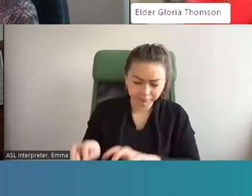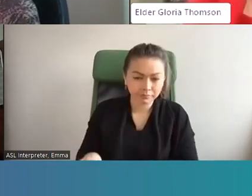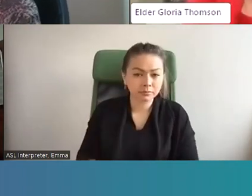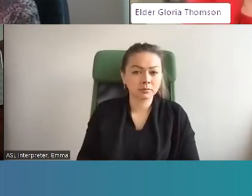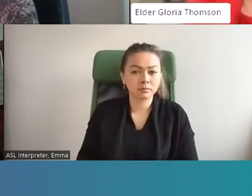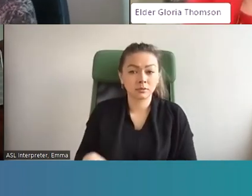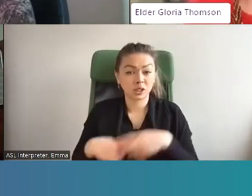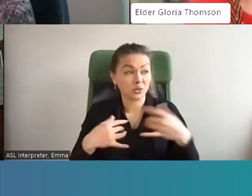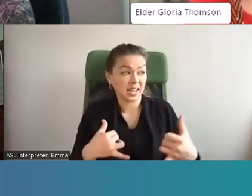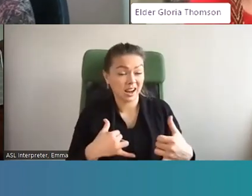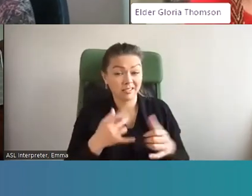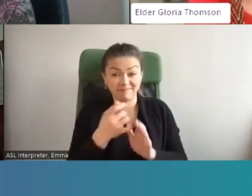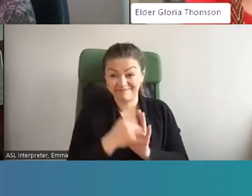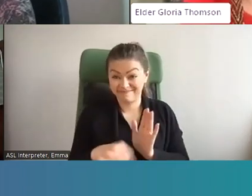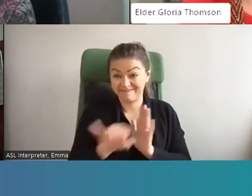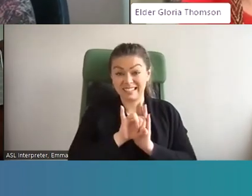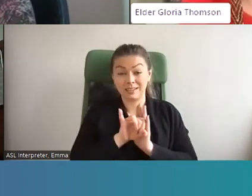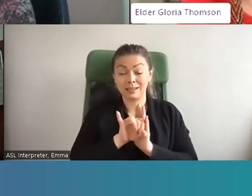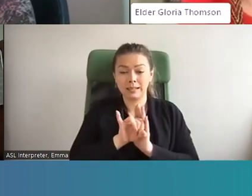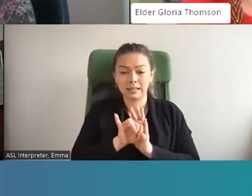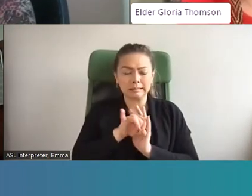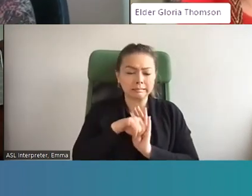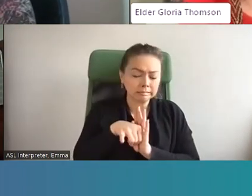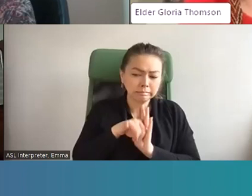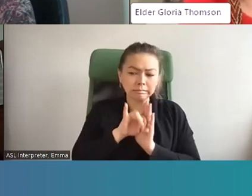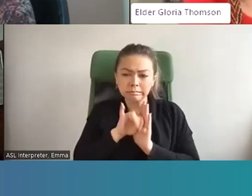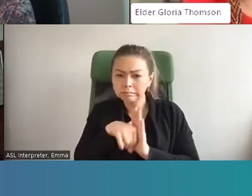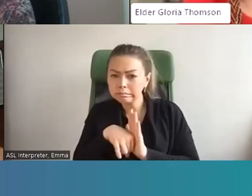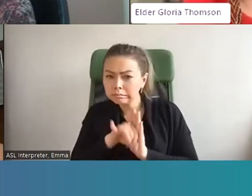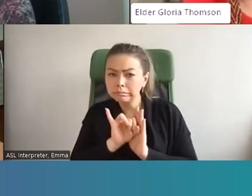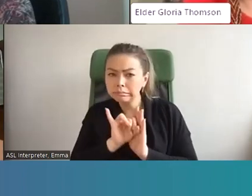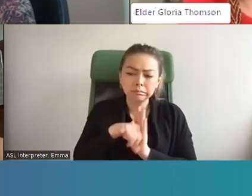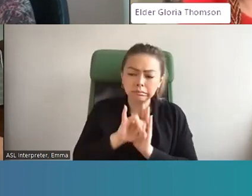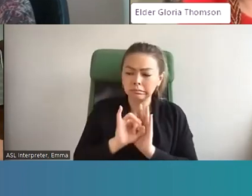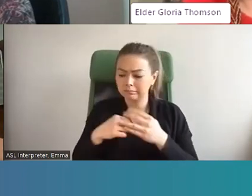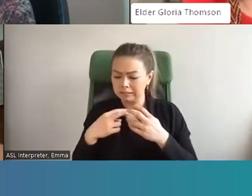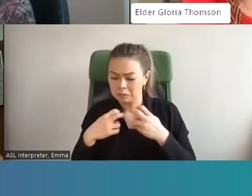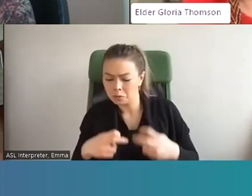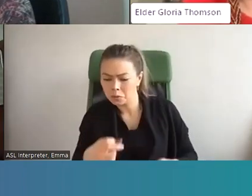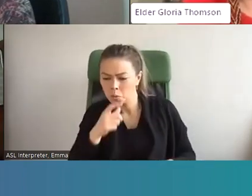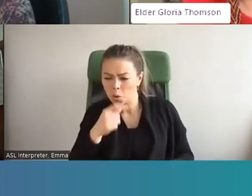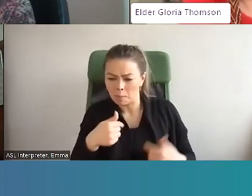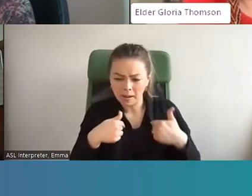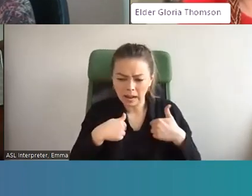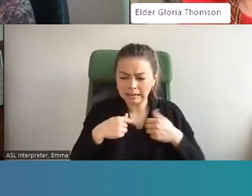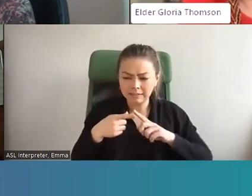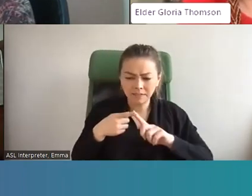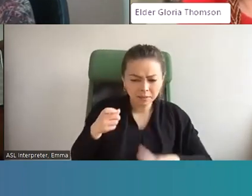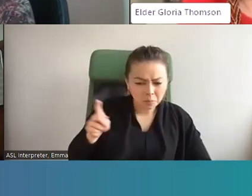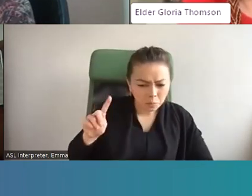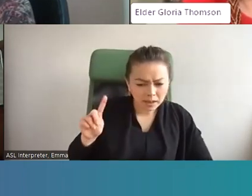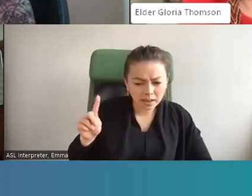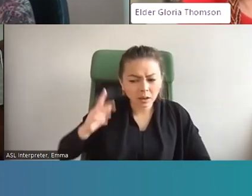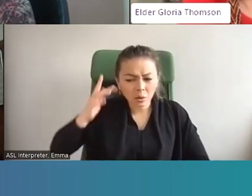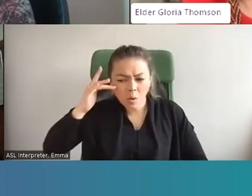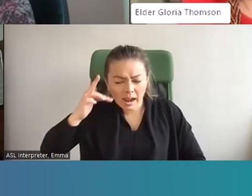now. A lot of people are looking for, you know, where they come from and who am I, you know, and why do I